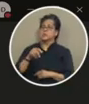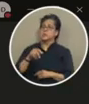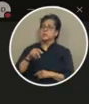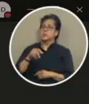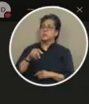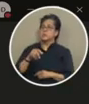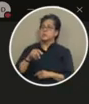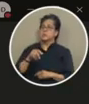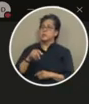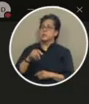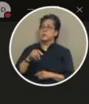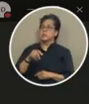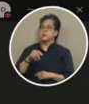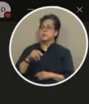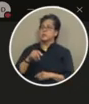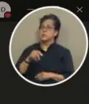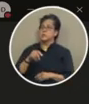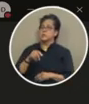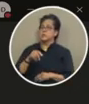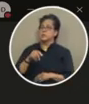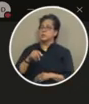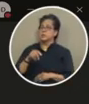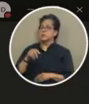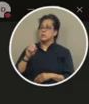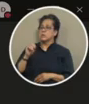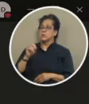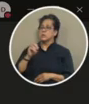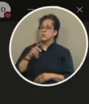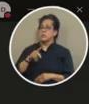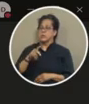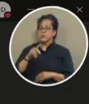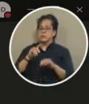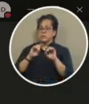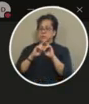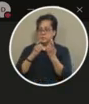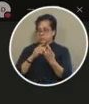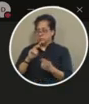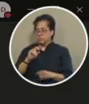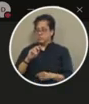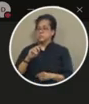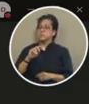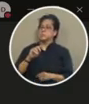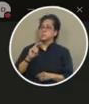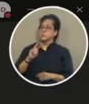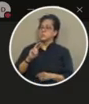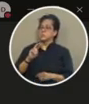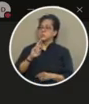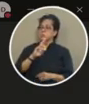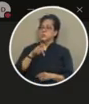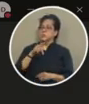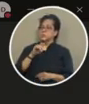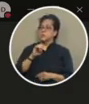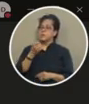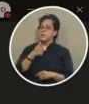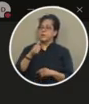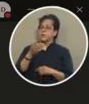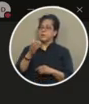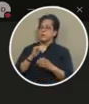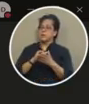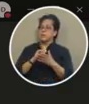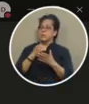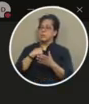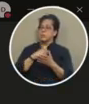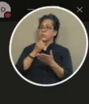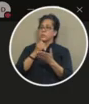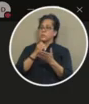speak? Well, you were ahead of her in the queue. Oh, okay. So a few things, Monica, thanks for that update. Anything we can do to pass on